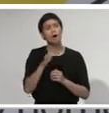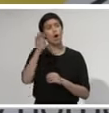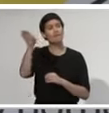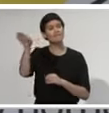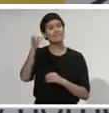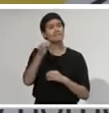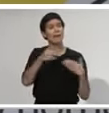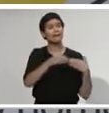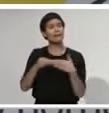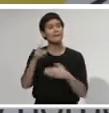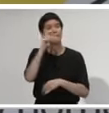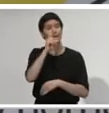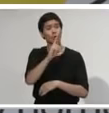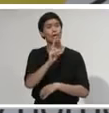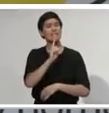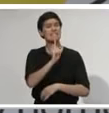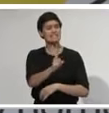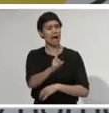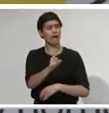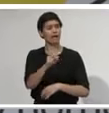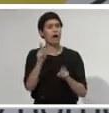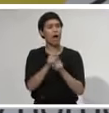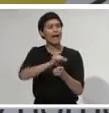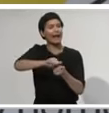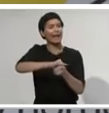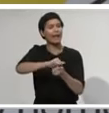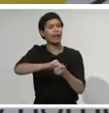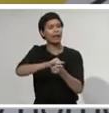that people should be injecting themselves with bleach to kill COVID-19?